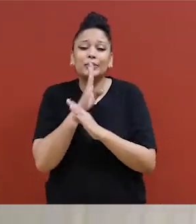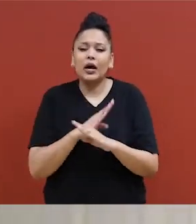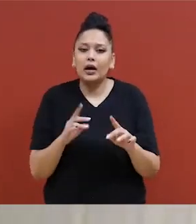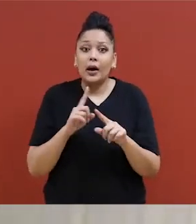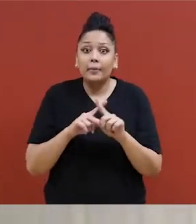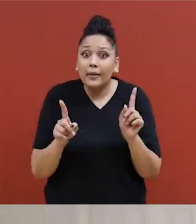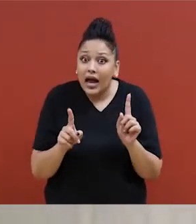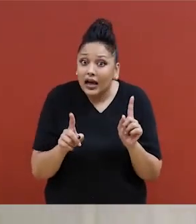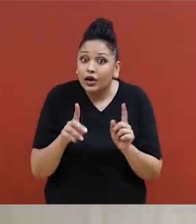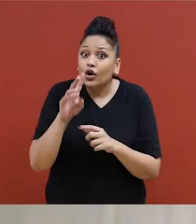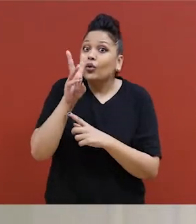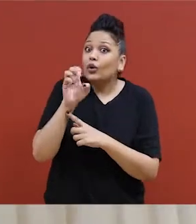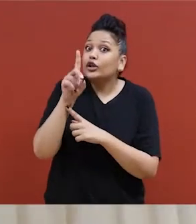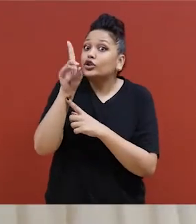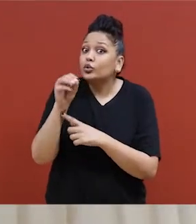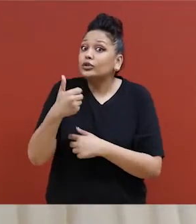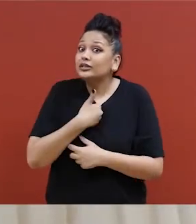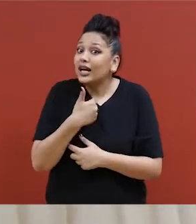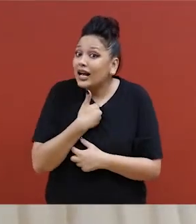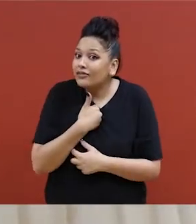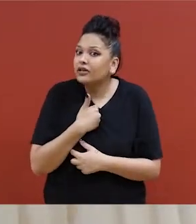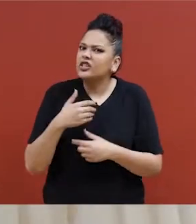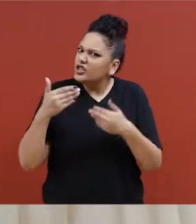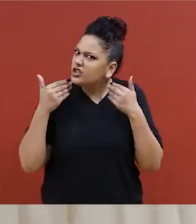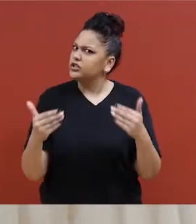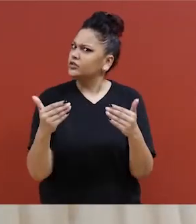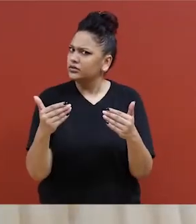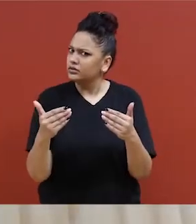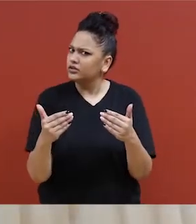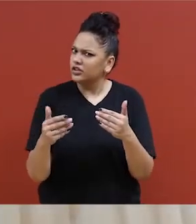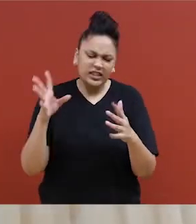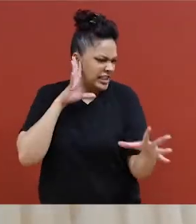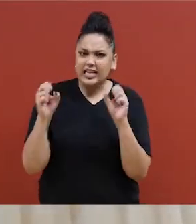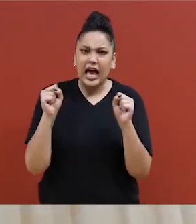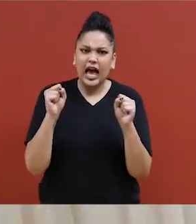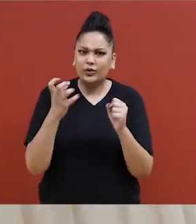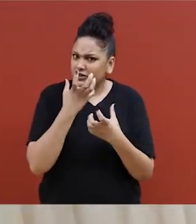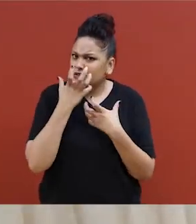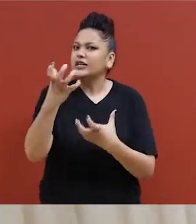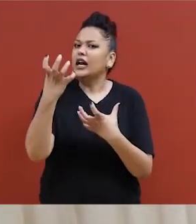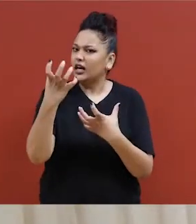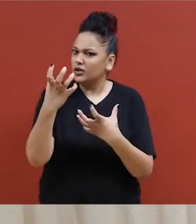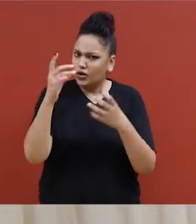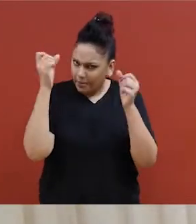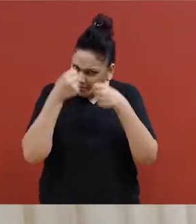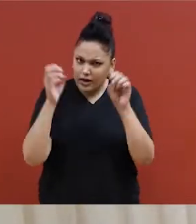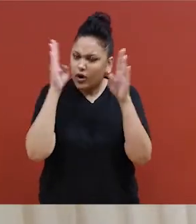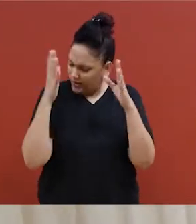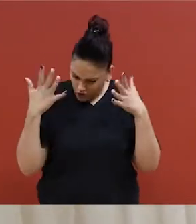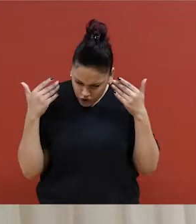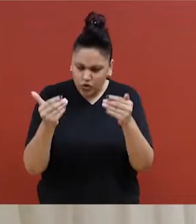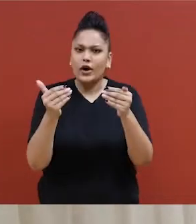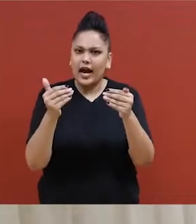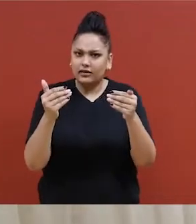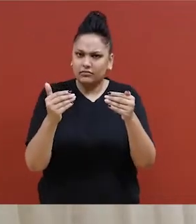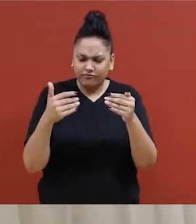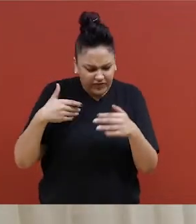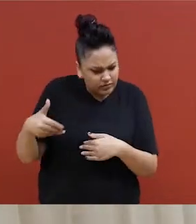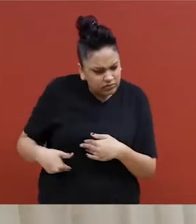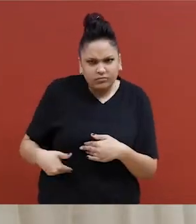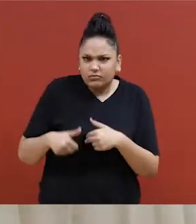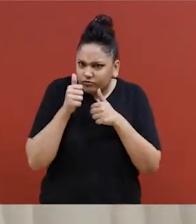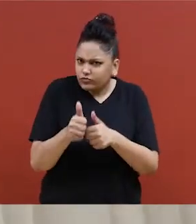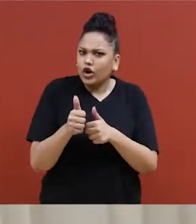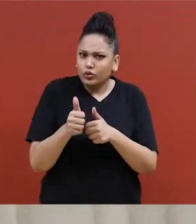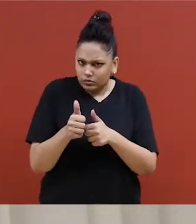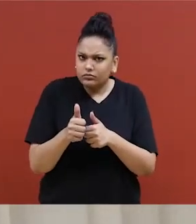Self-Defense is be too much trouble, make a scene. You do what your instinct and your gut feeling is telling